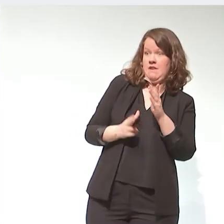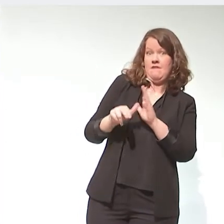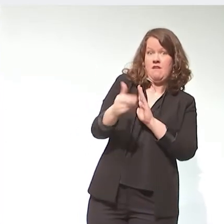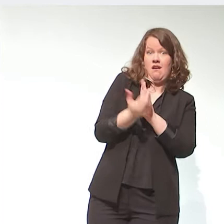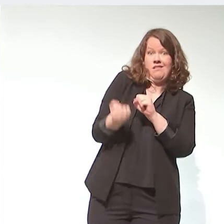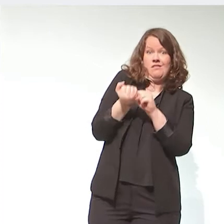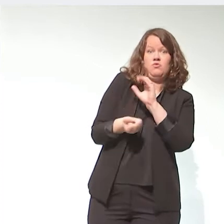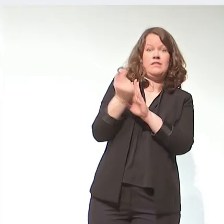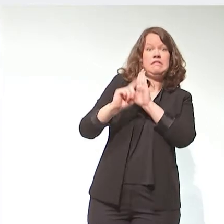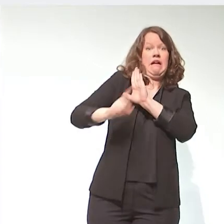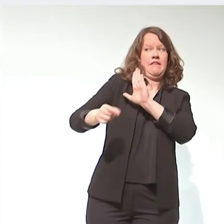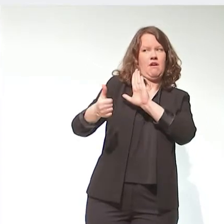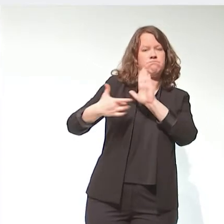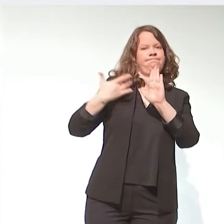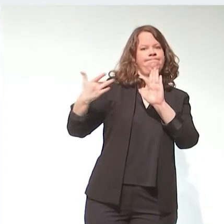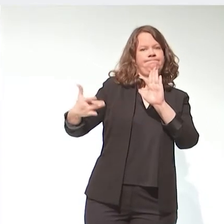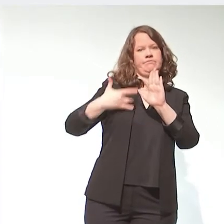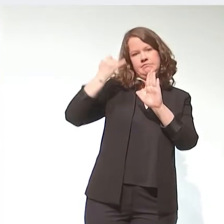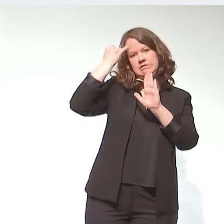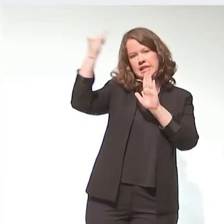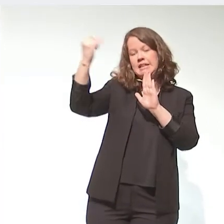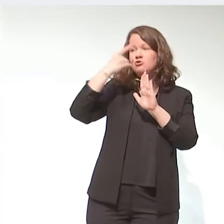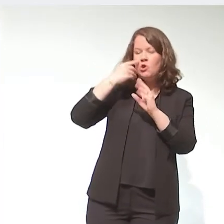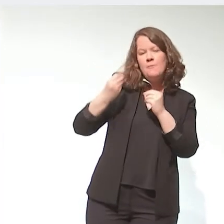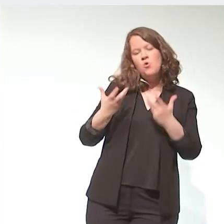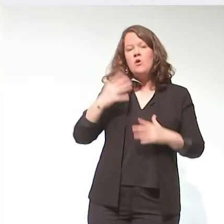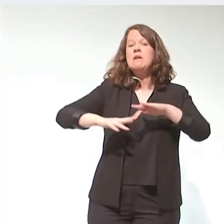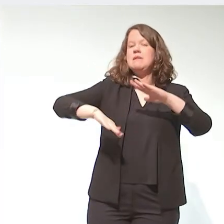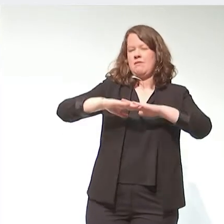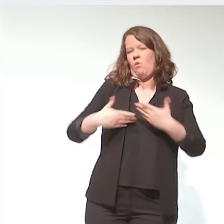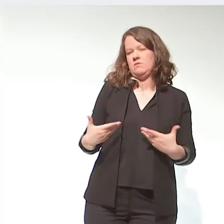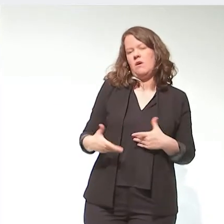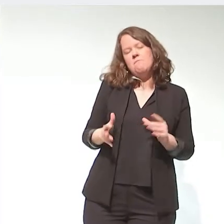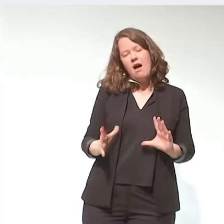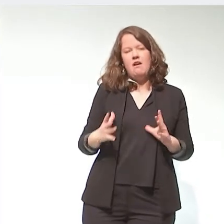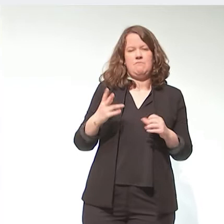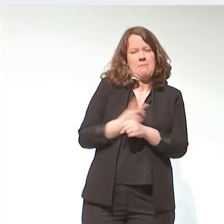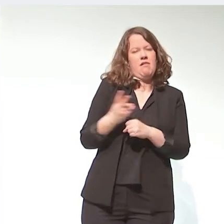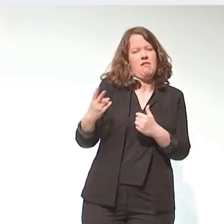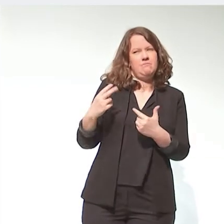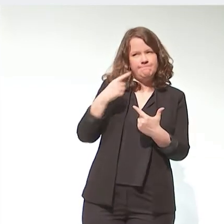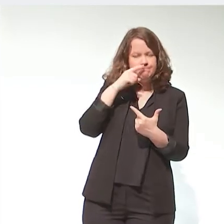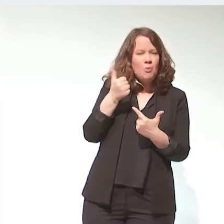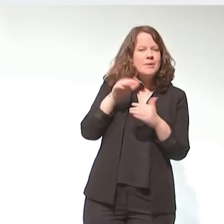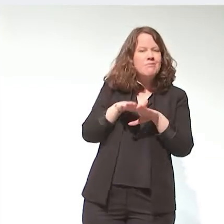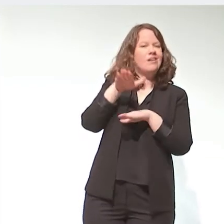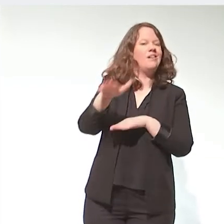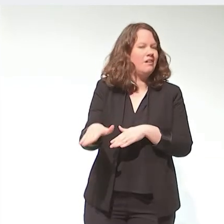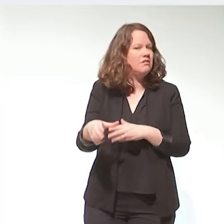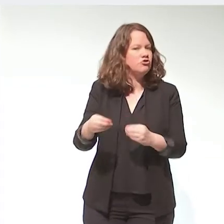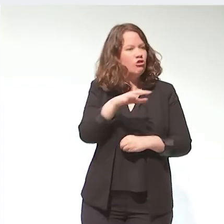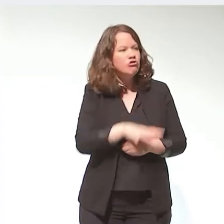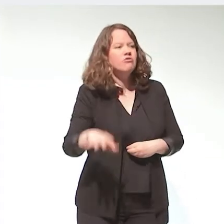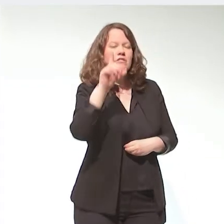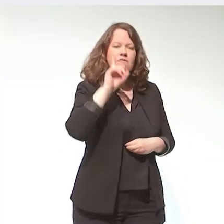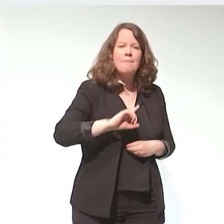violence. It's a most important topic. We feel EU is not being sufficiently ambitious